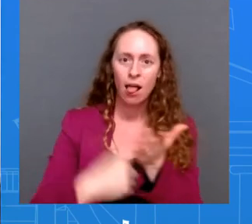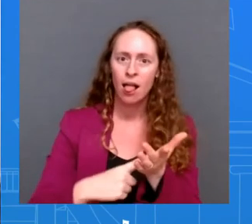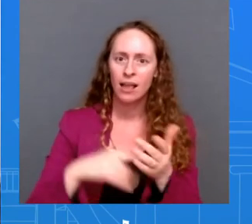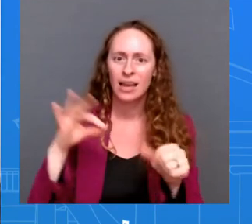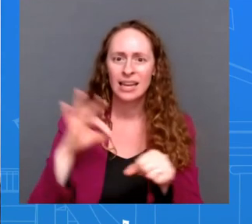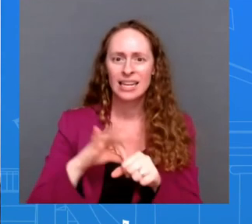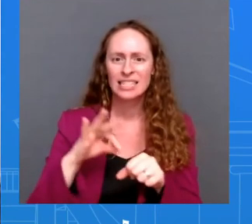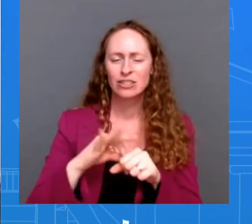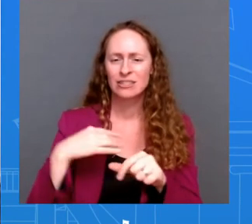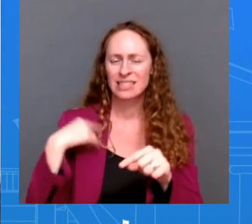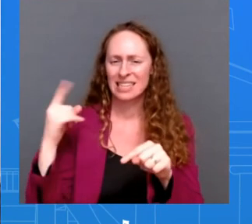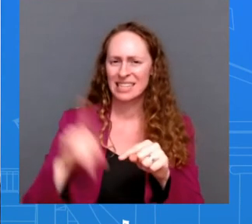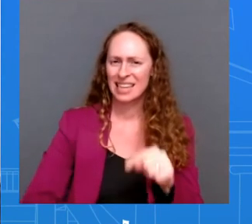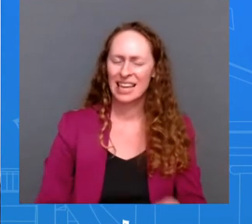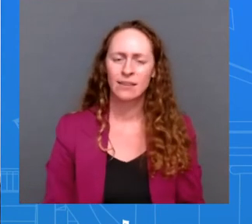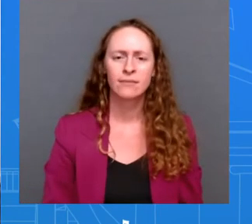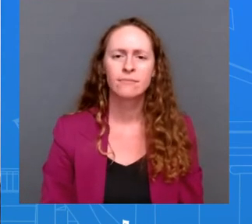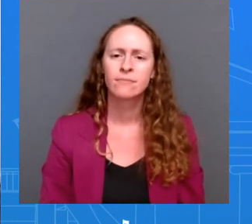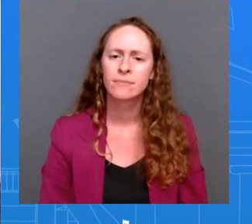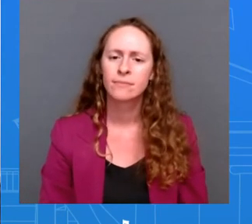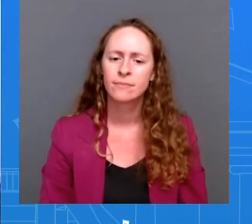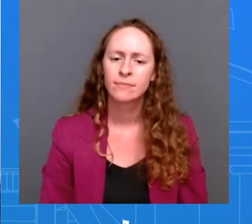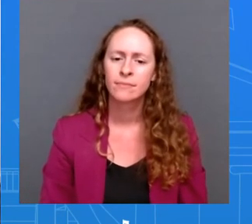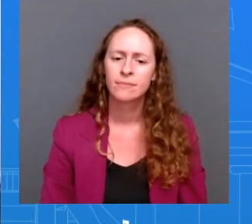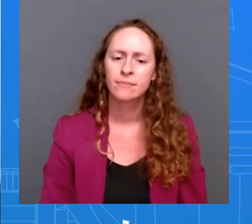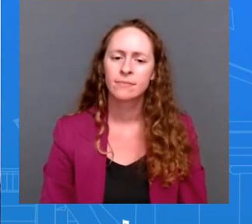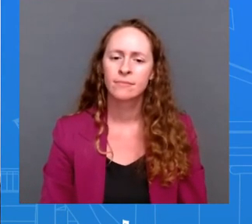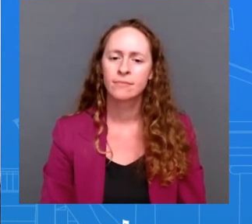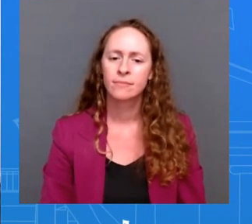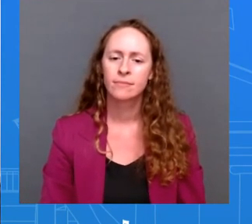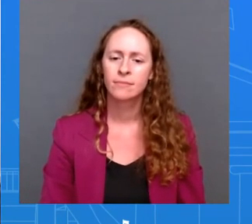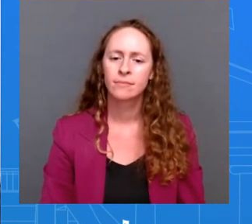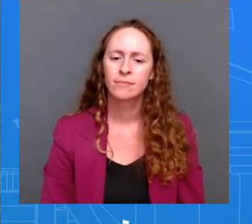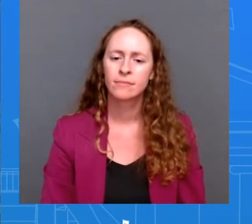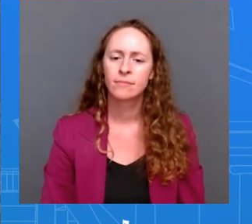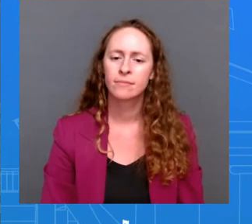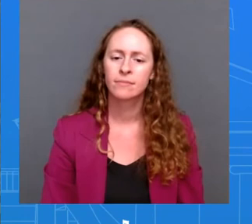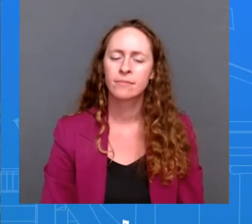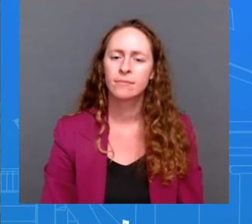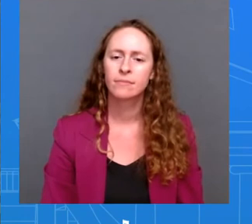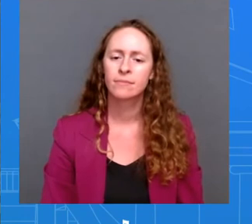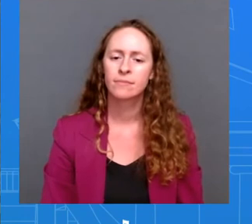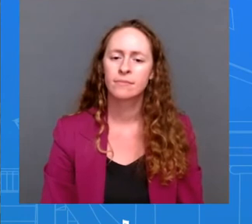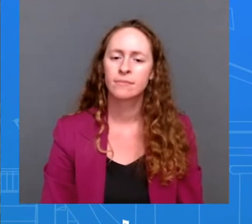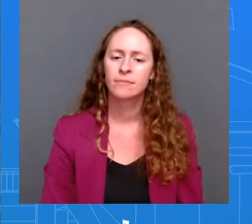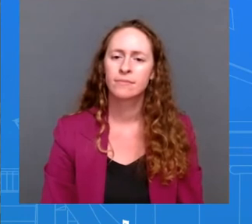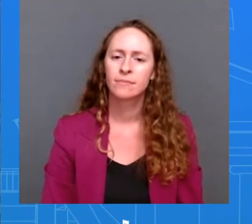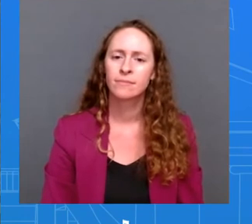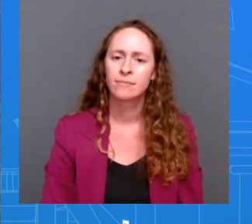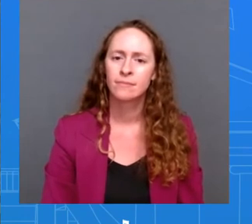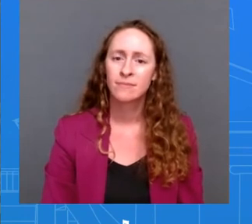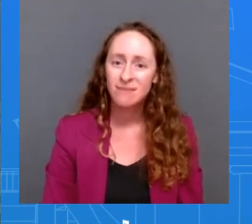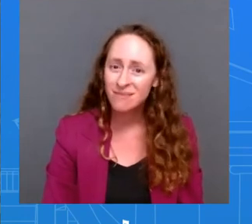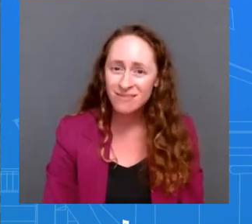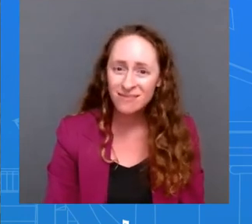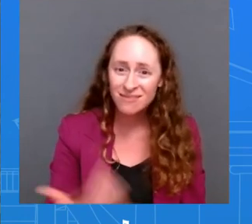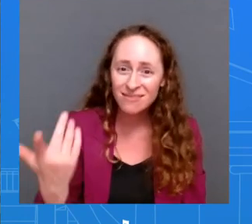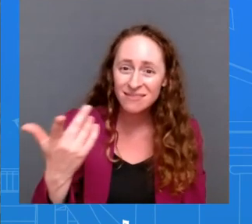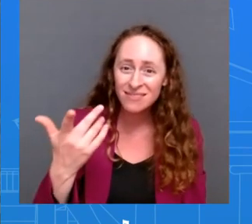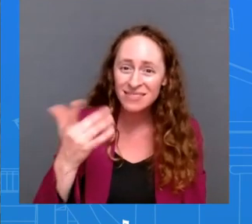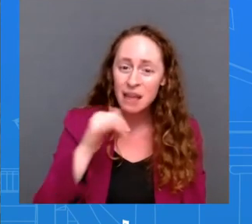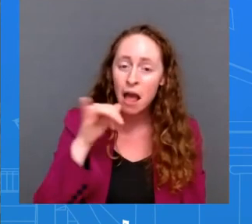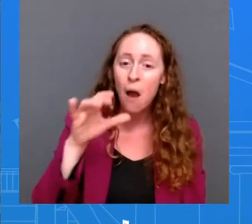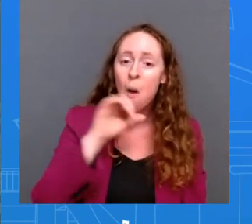about the old-fashioned days when you could, you know, hang out with No, we don't do the old-fashioned days. We do it the right